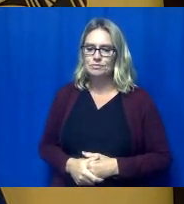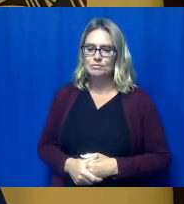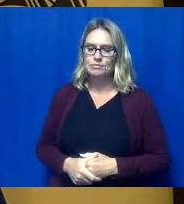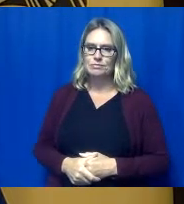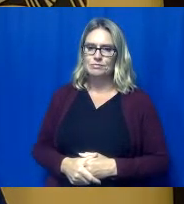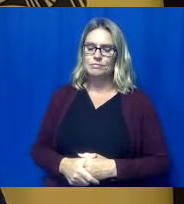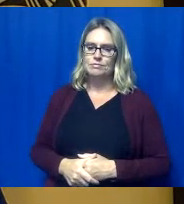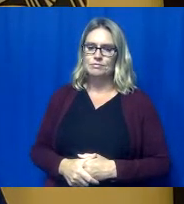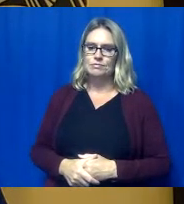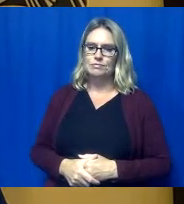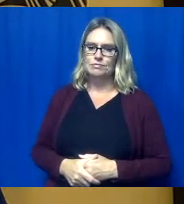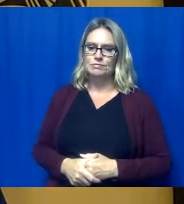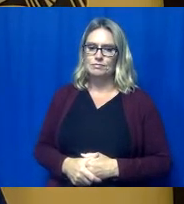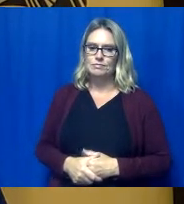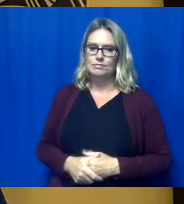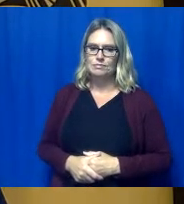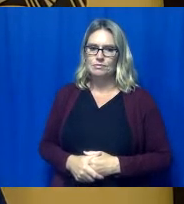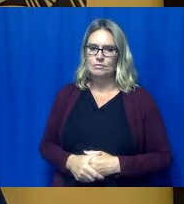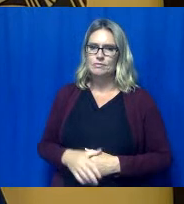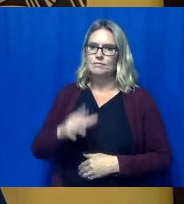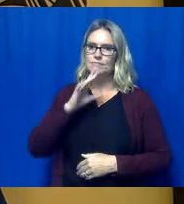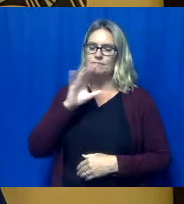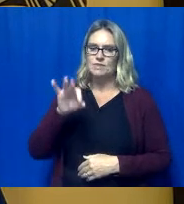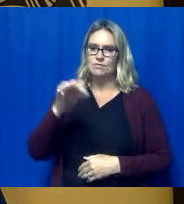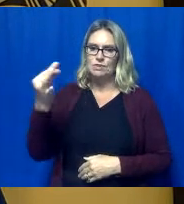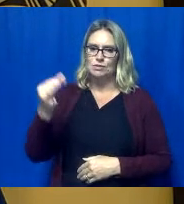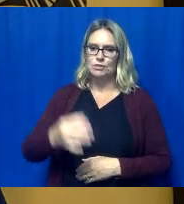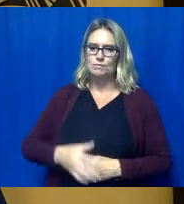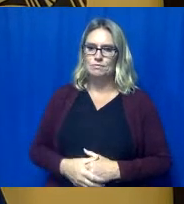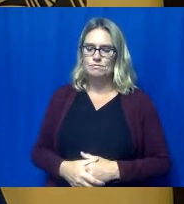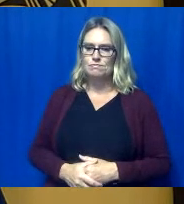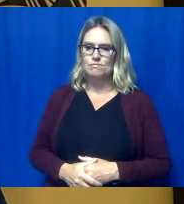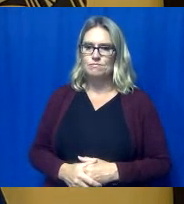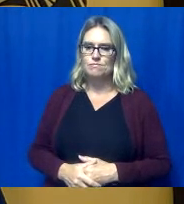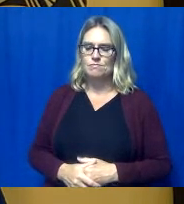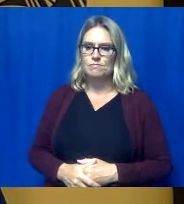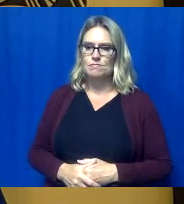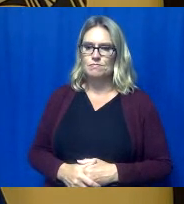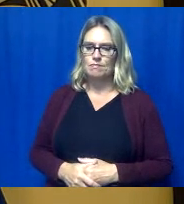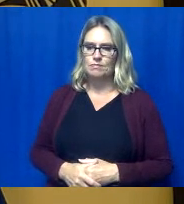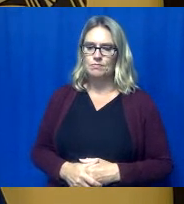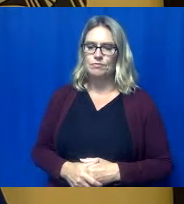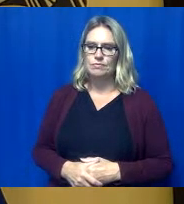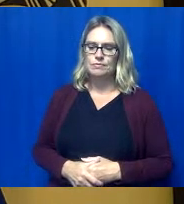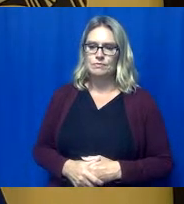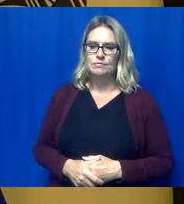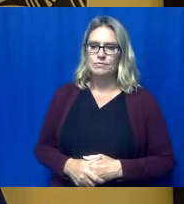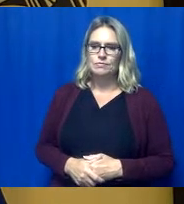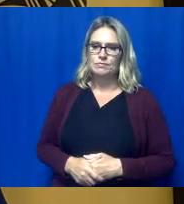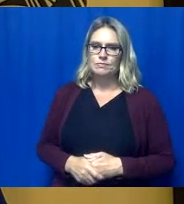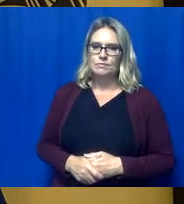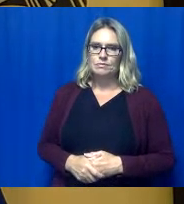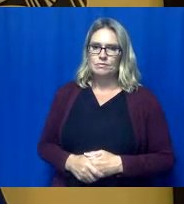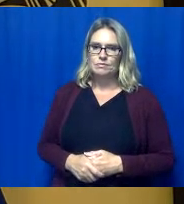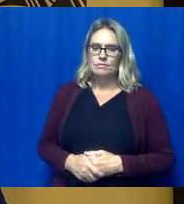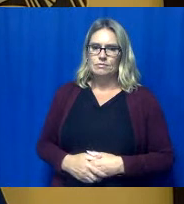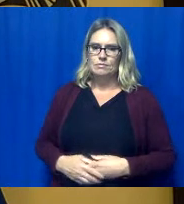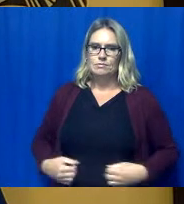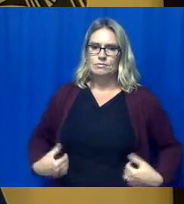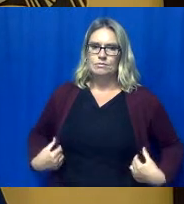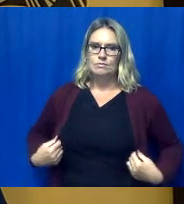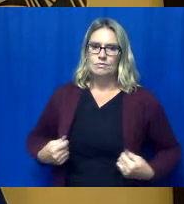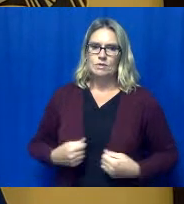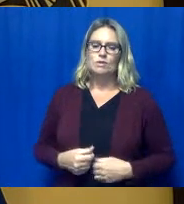say that I want to acknowledge that the significant demand for COVID-19 testing is leading to longer than anticipated